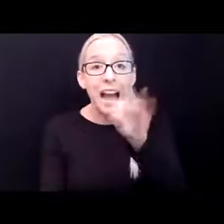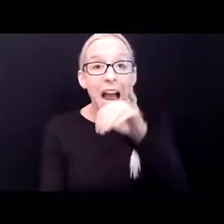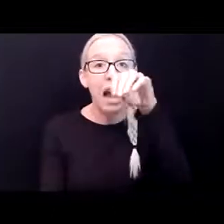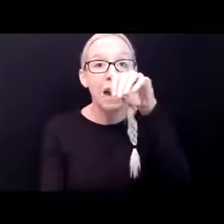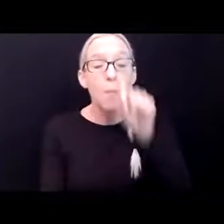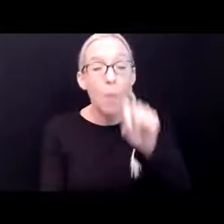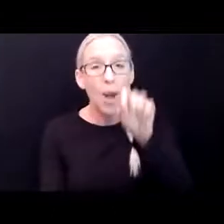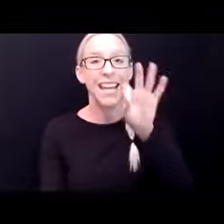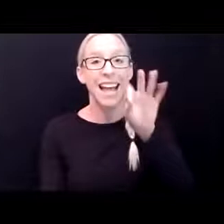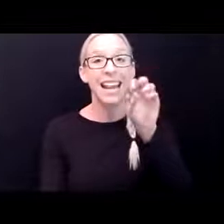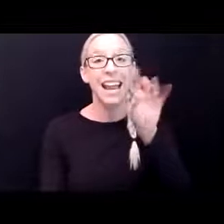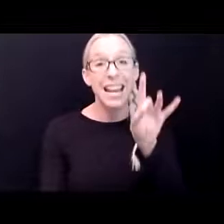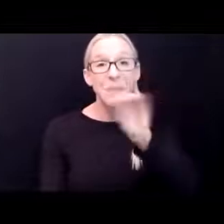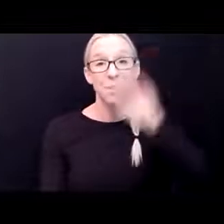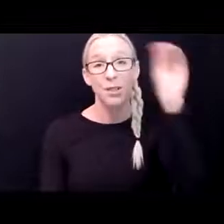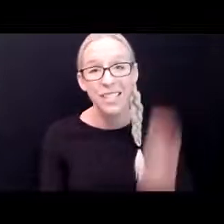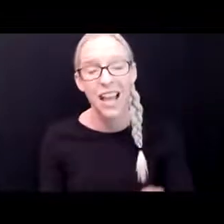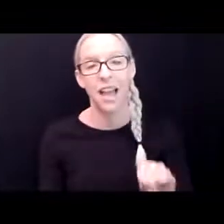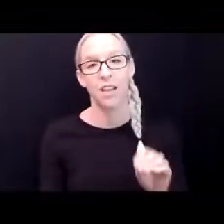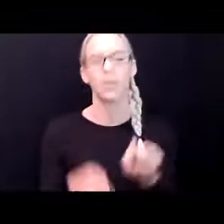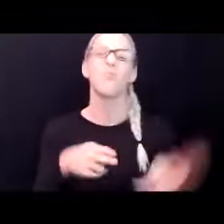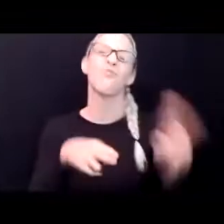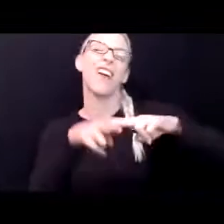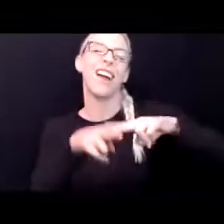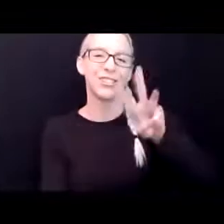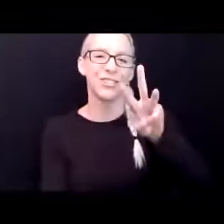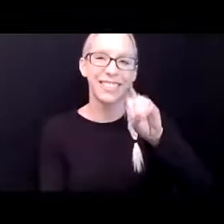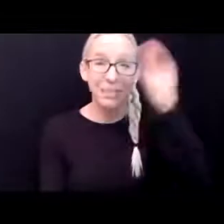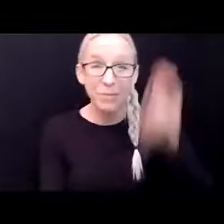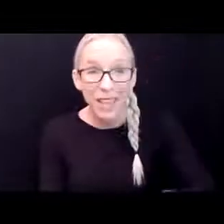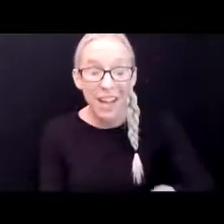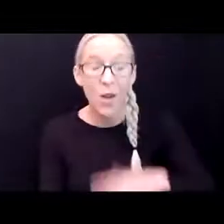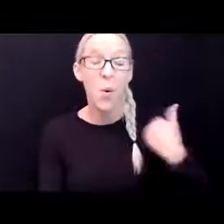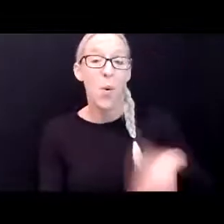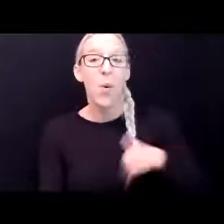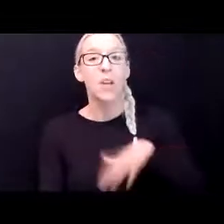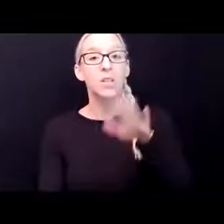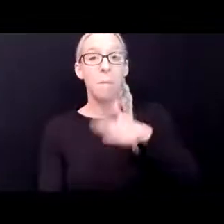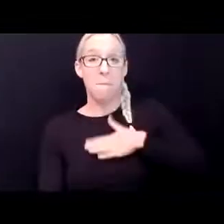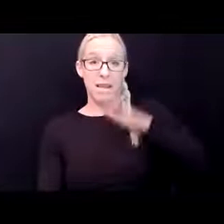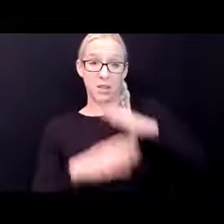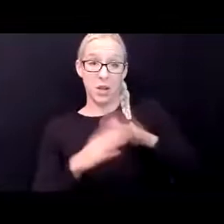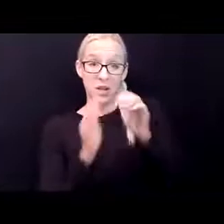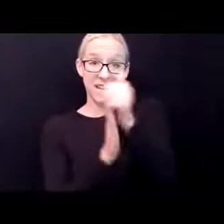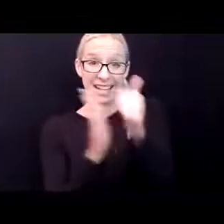59.98%. We're going to round that to 60%. So her account is up 60%